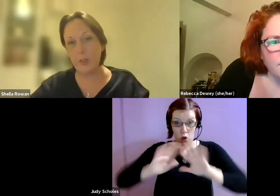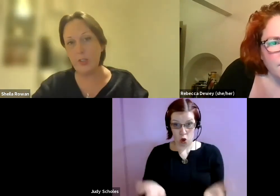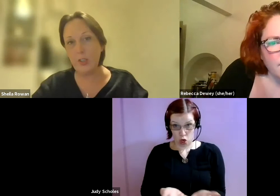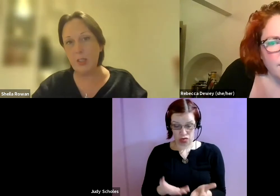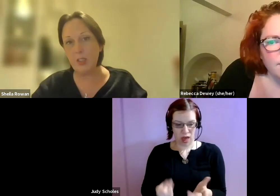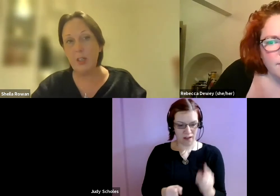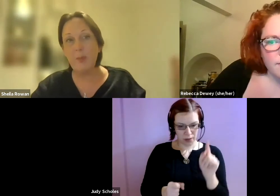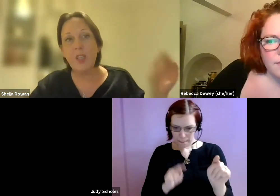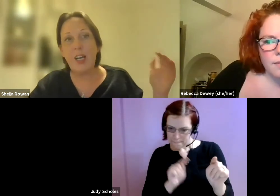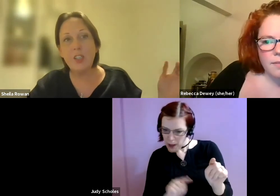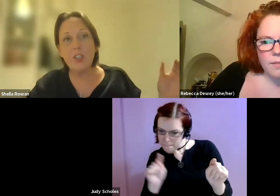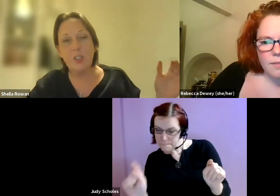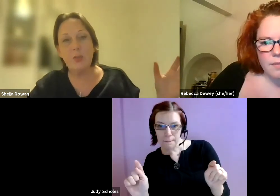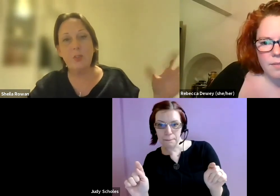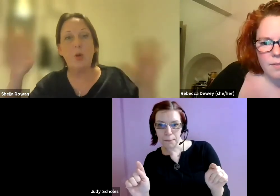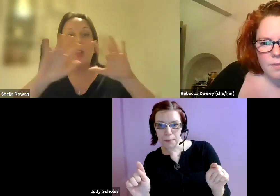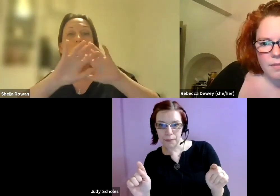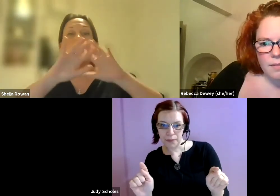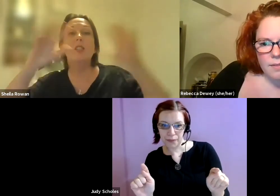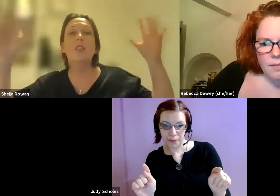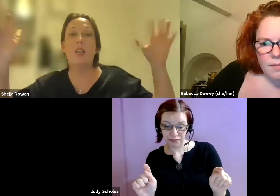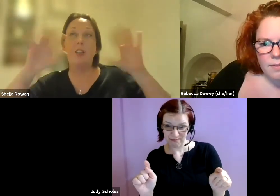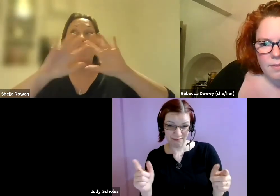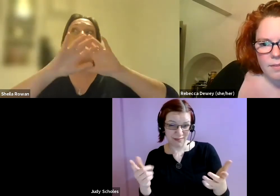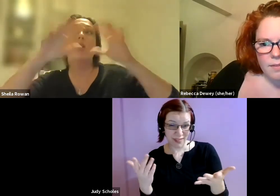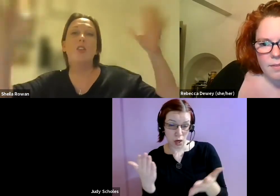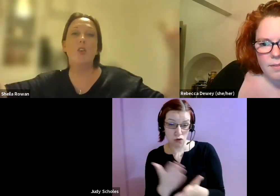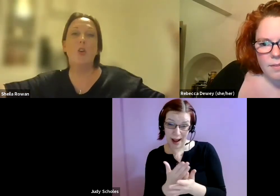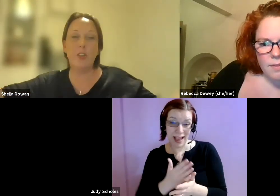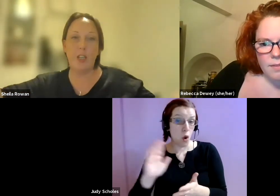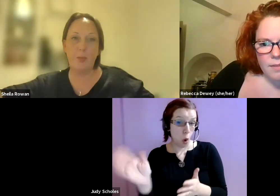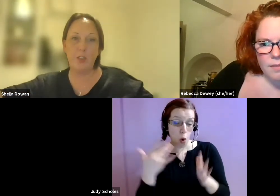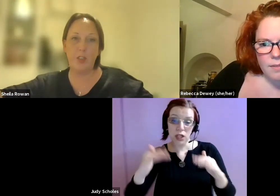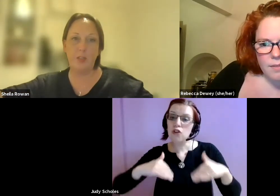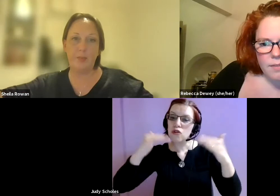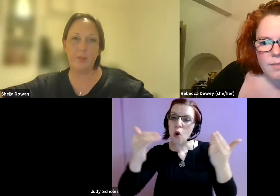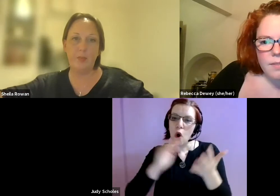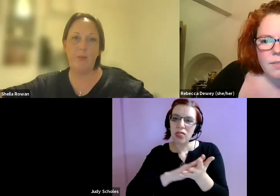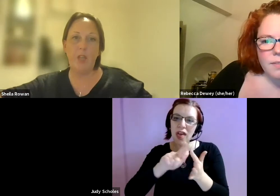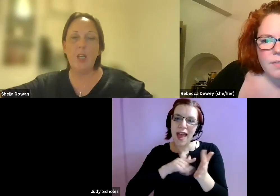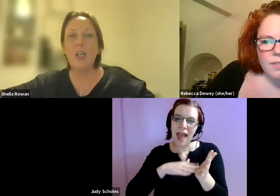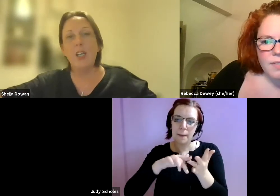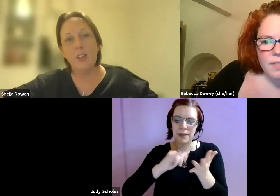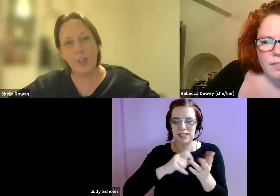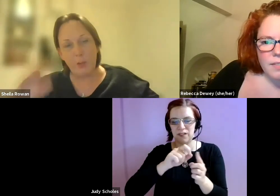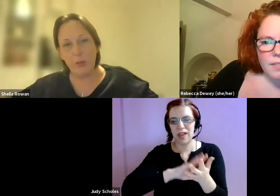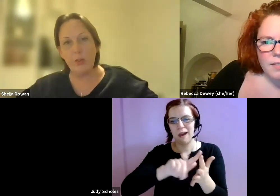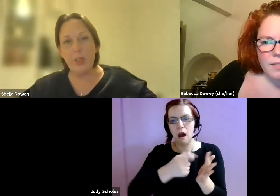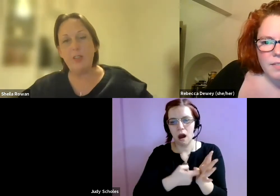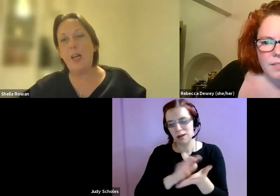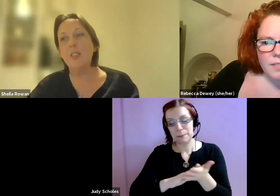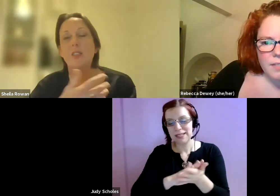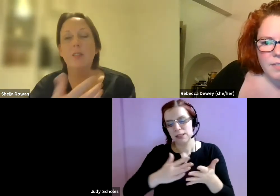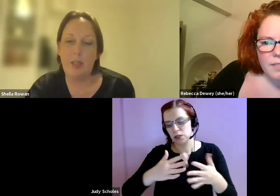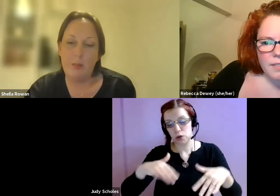location of those instruments, actually you would spot they're mostly in the, I think they're all in the northern hemisphere. If we